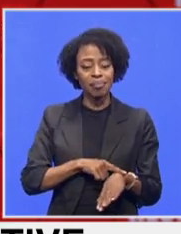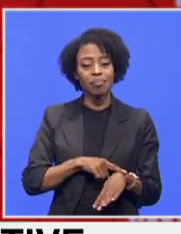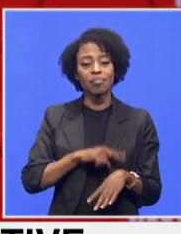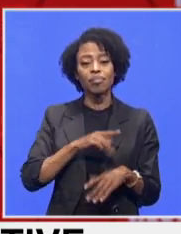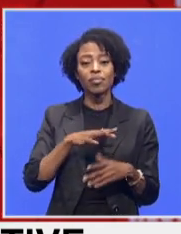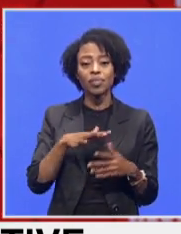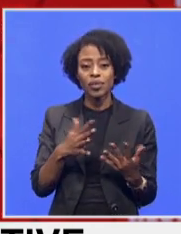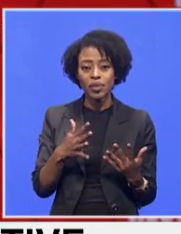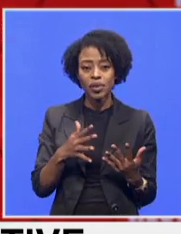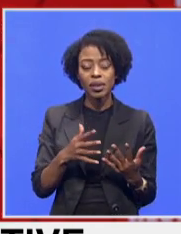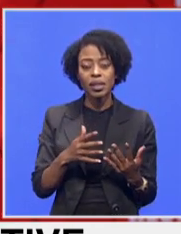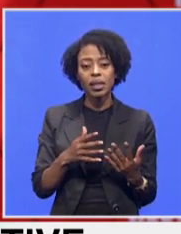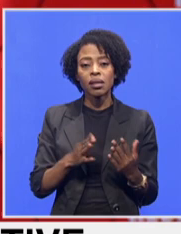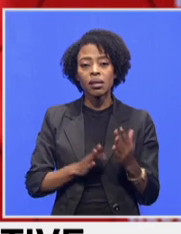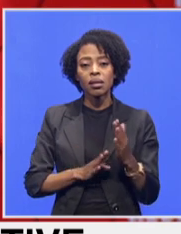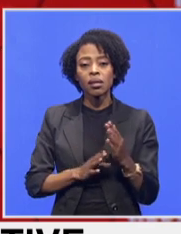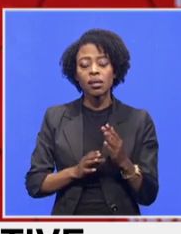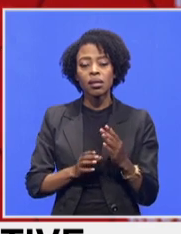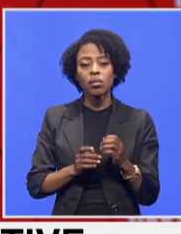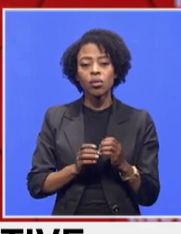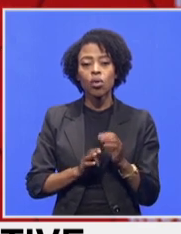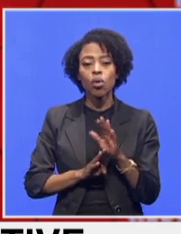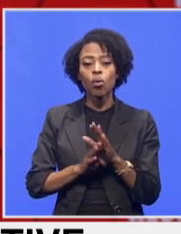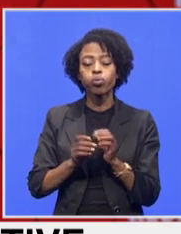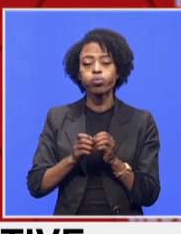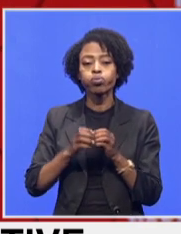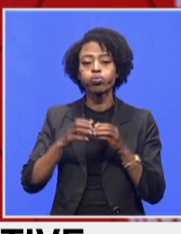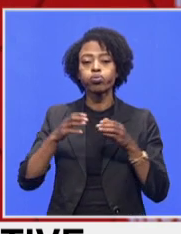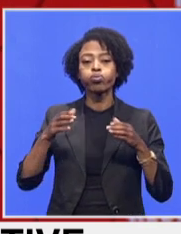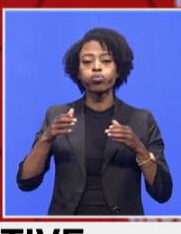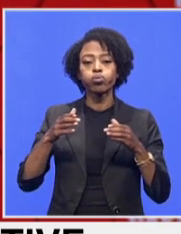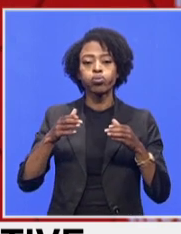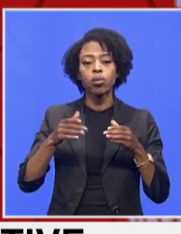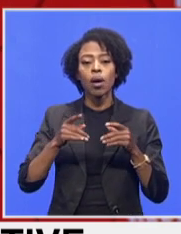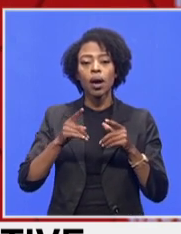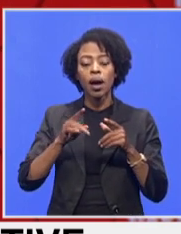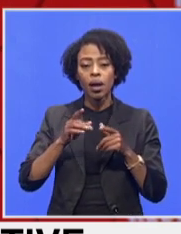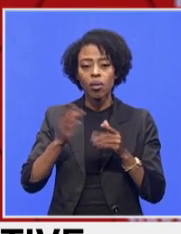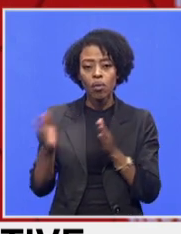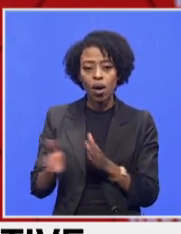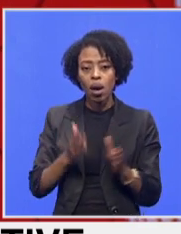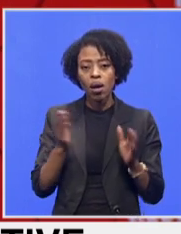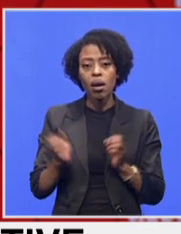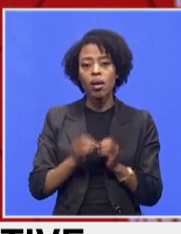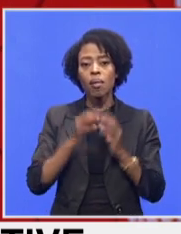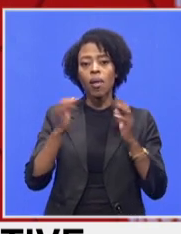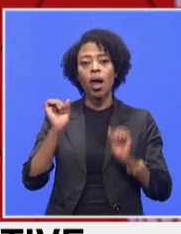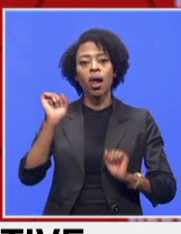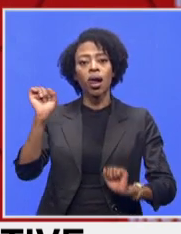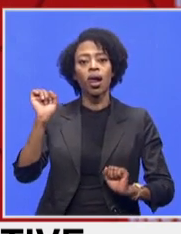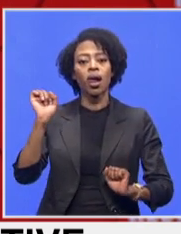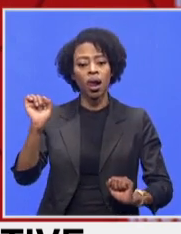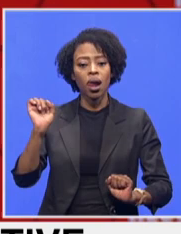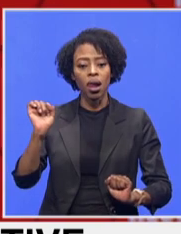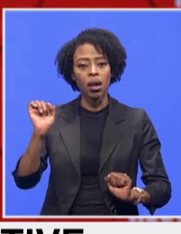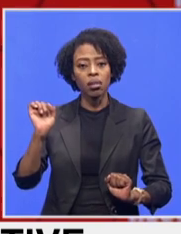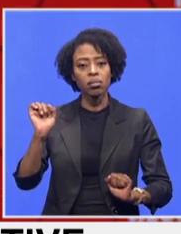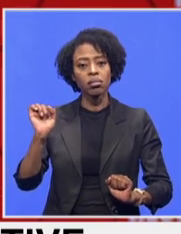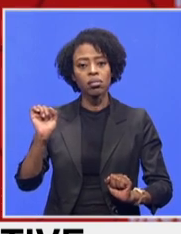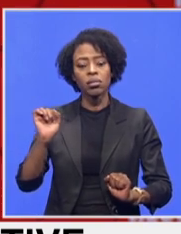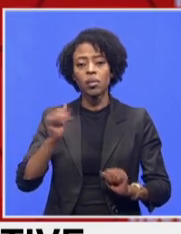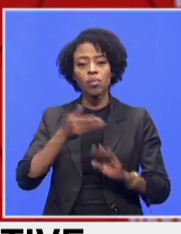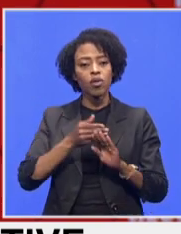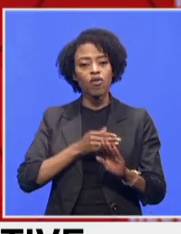into prominence by organizing the biggest protest action not seen in a long